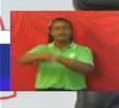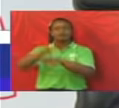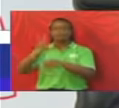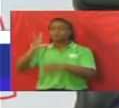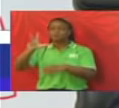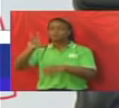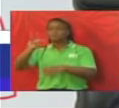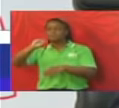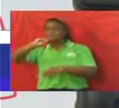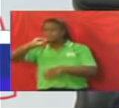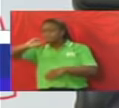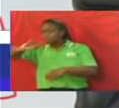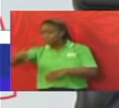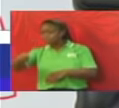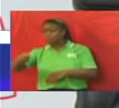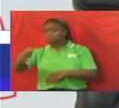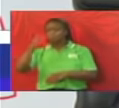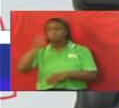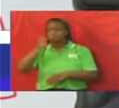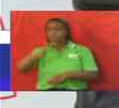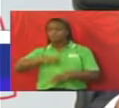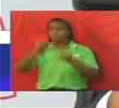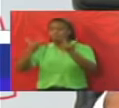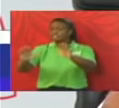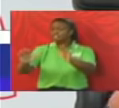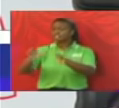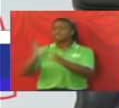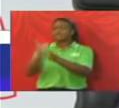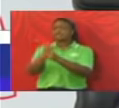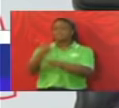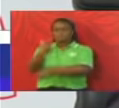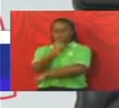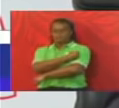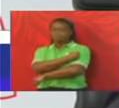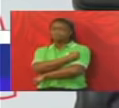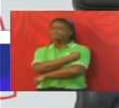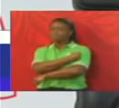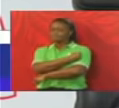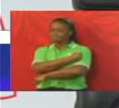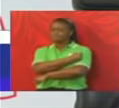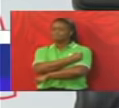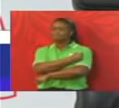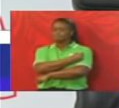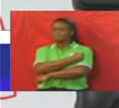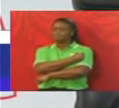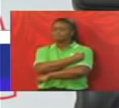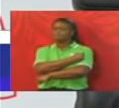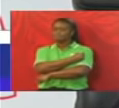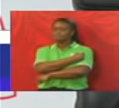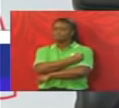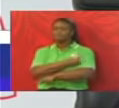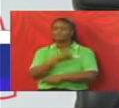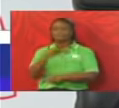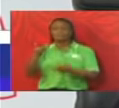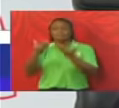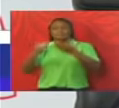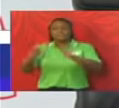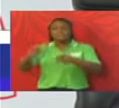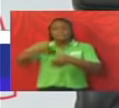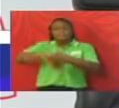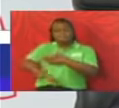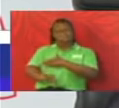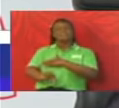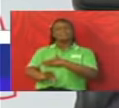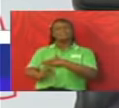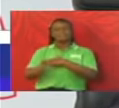received the vaccines. Of those, several thousand would have had their babies in the first trimester already. We